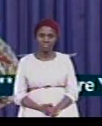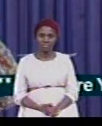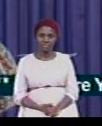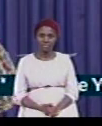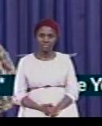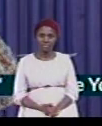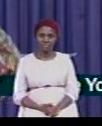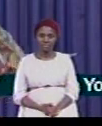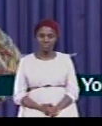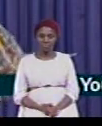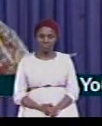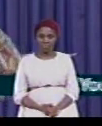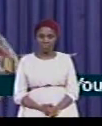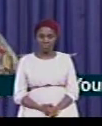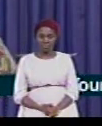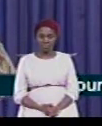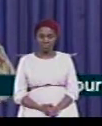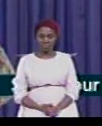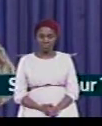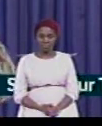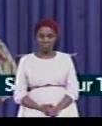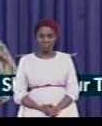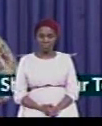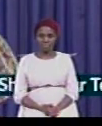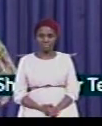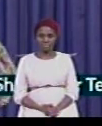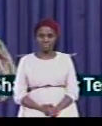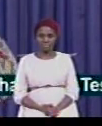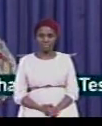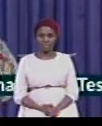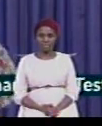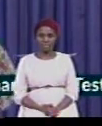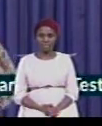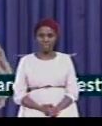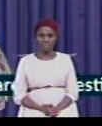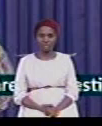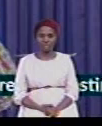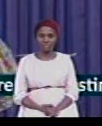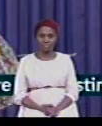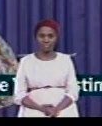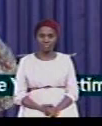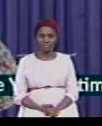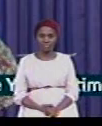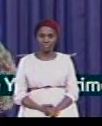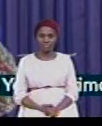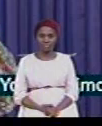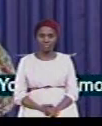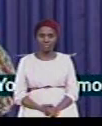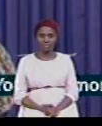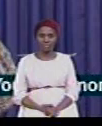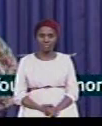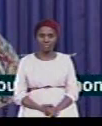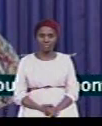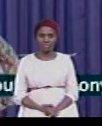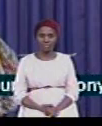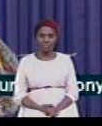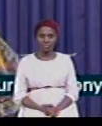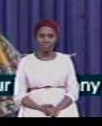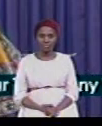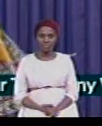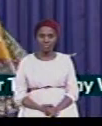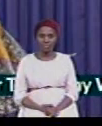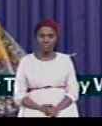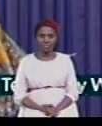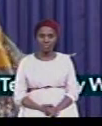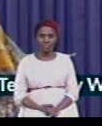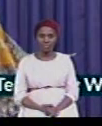ra opa wo firi na wo te he na wo kanyame asem kire wo se mi de no ana maka kire no se wo ansa kire wa obrabo afo obrabo am nyame